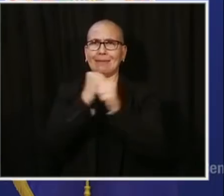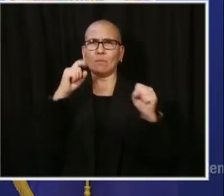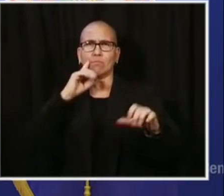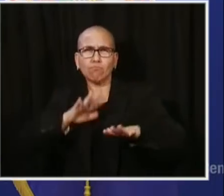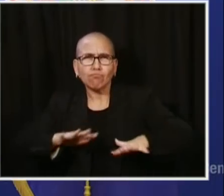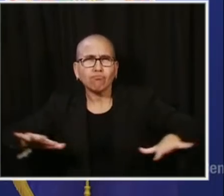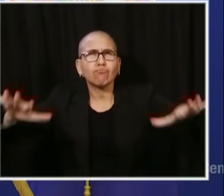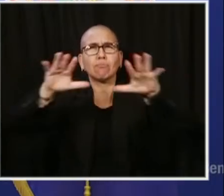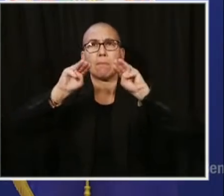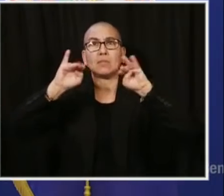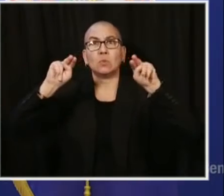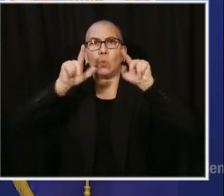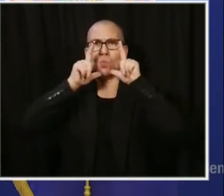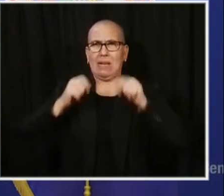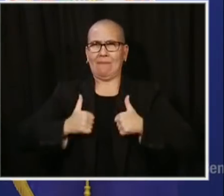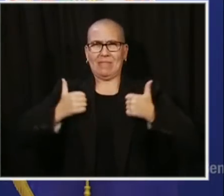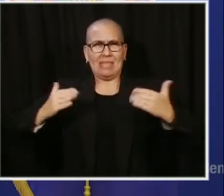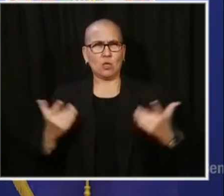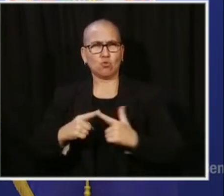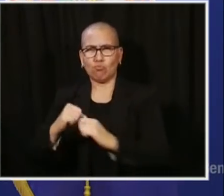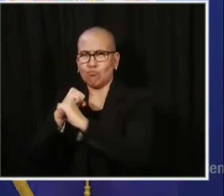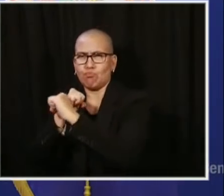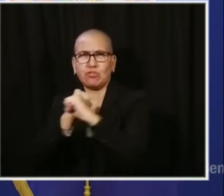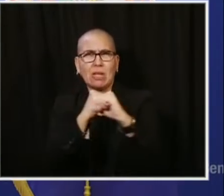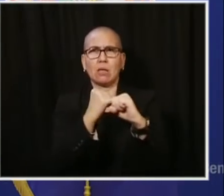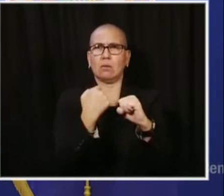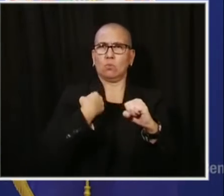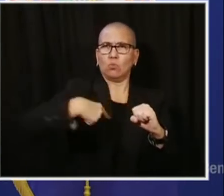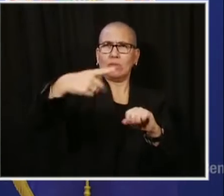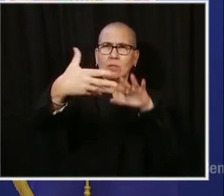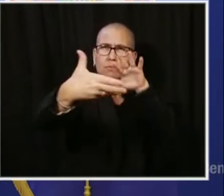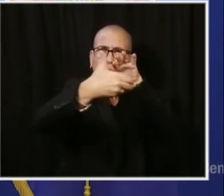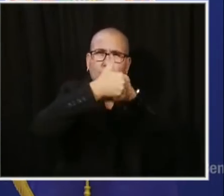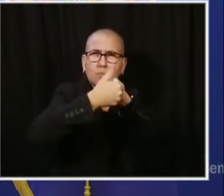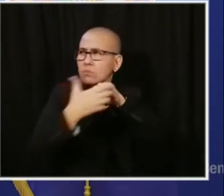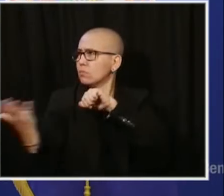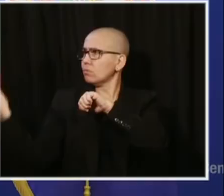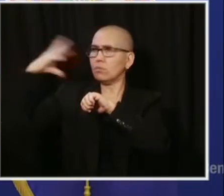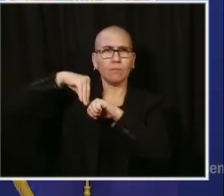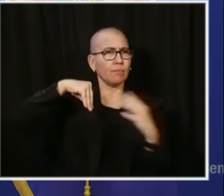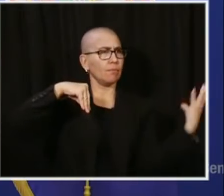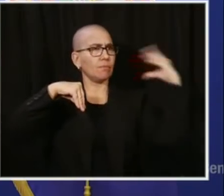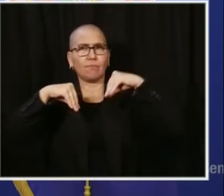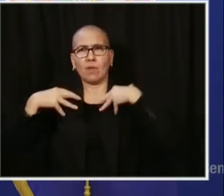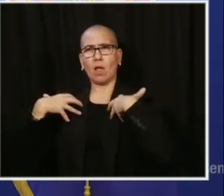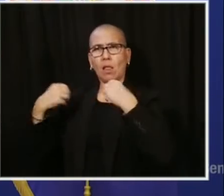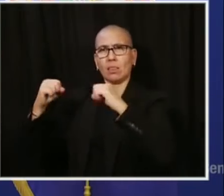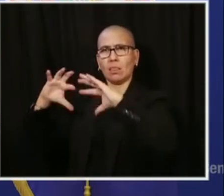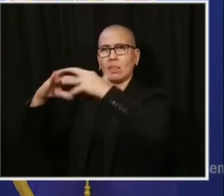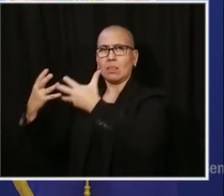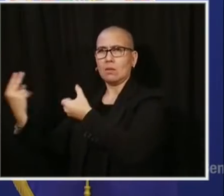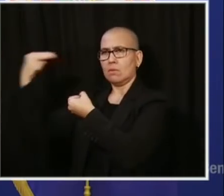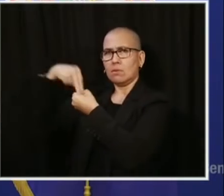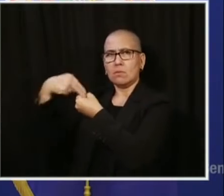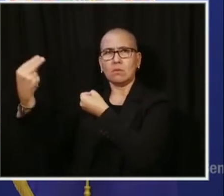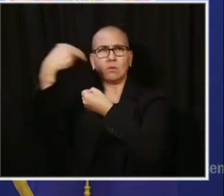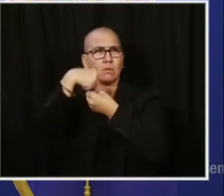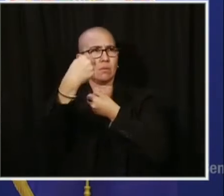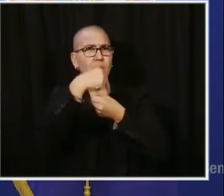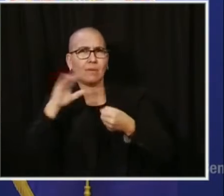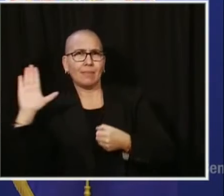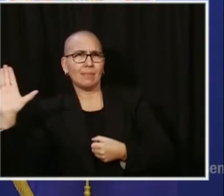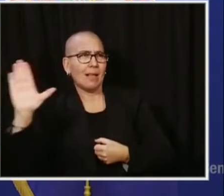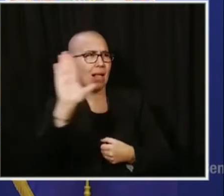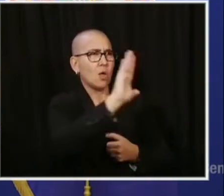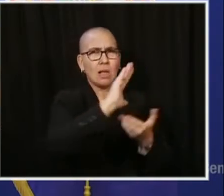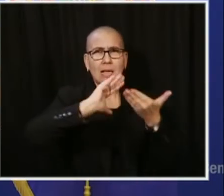make decisions in collaboration with healthcare professionals. We would use data, and we would include the community in how we moved